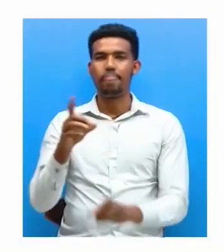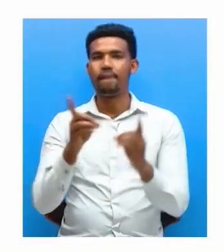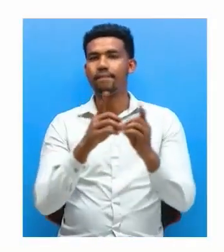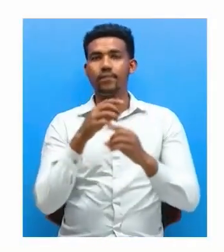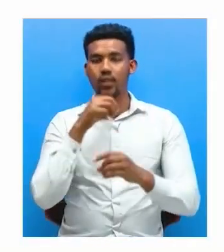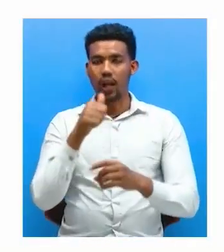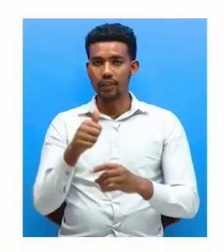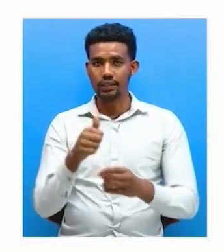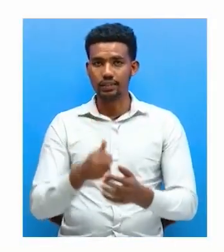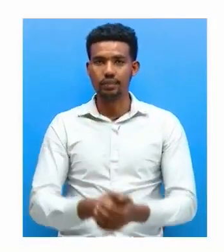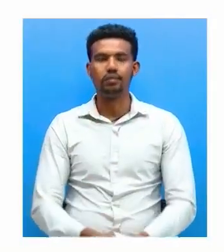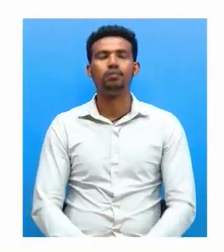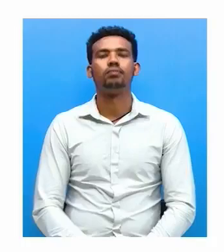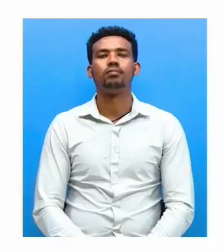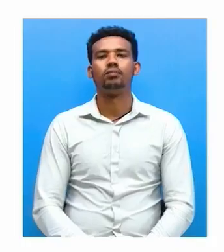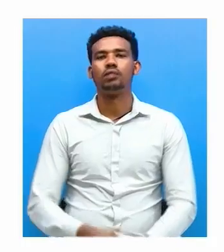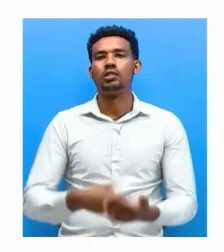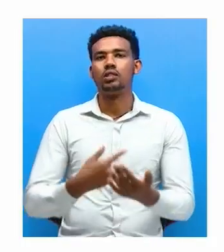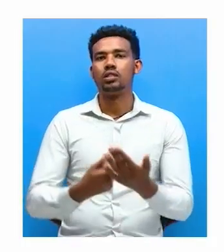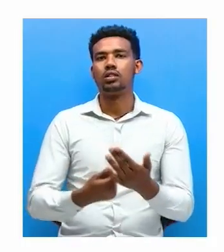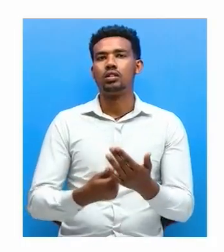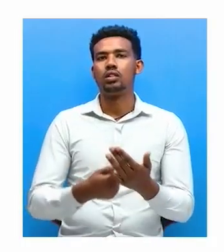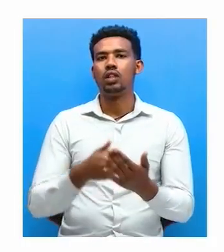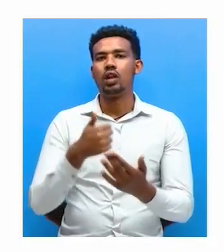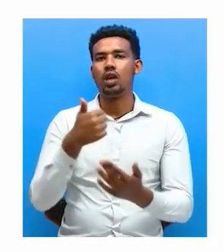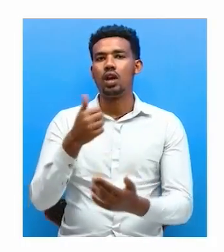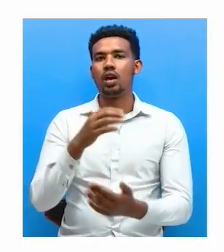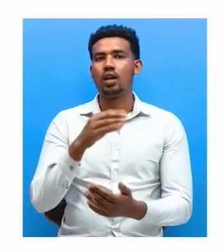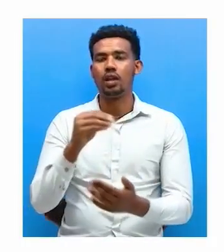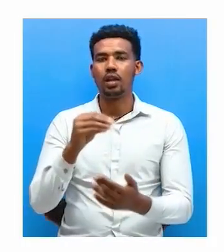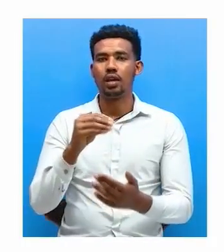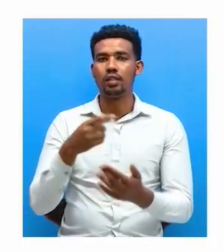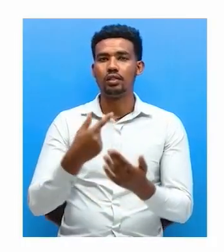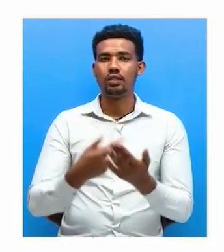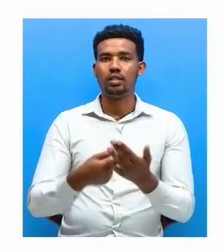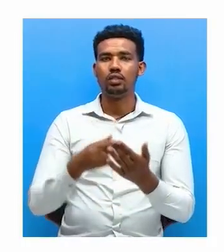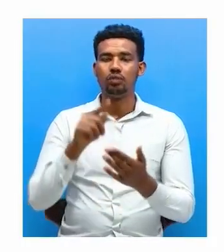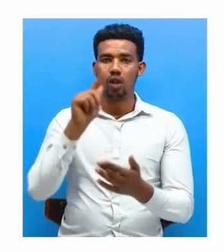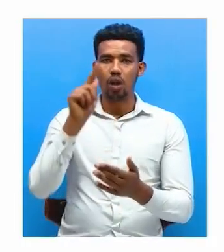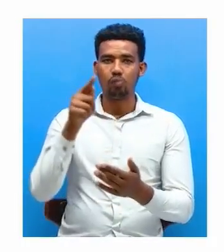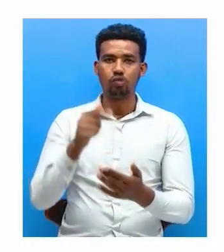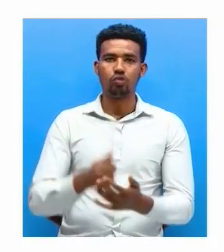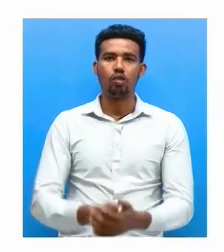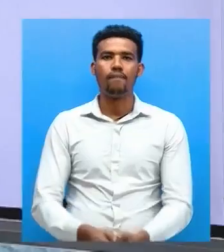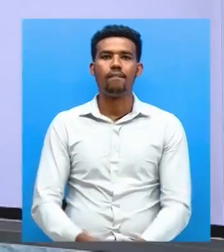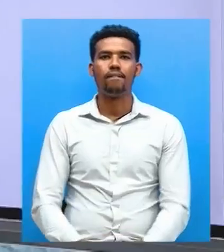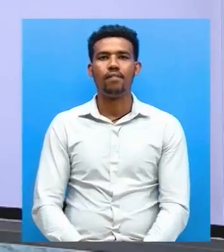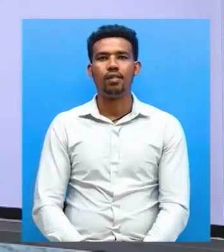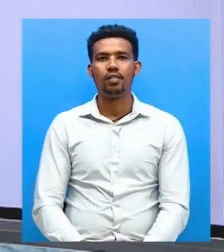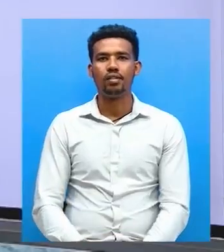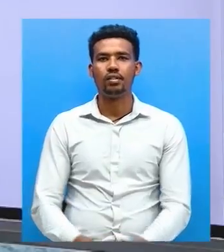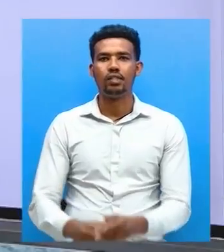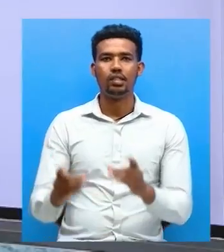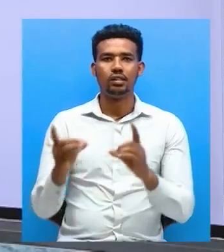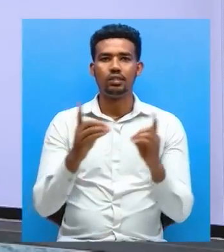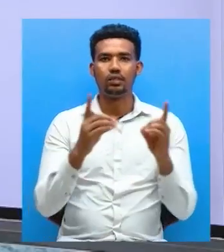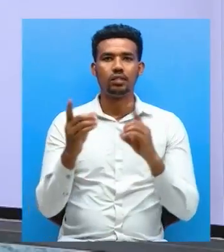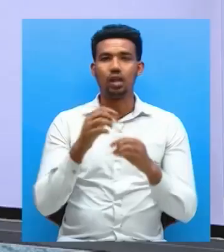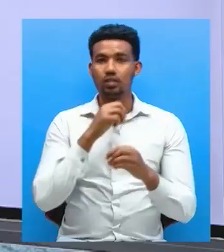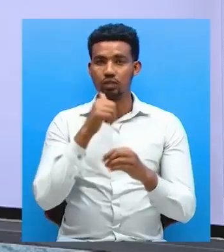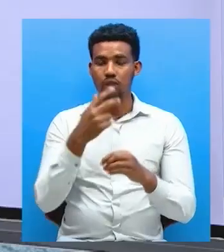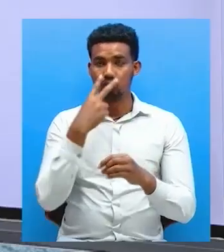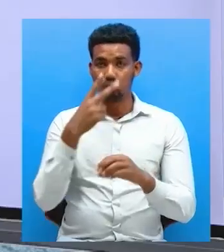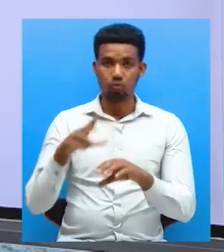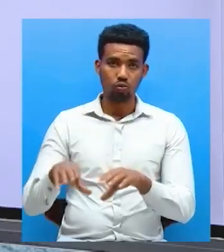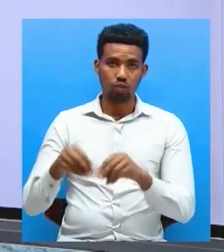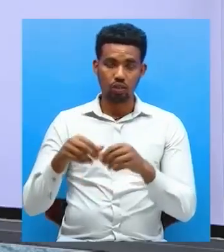doesn't. Here is N, and here is your apostrophe. Does not. Look, students, let